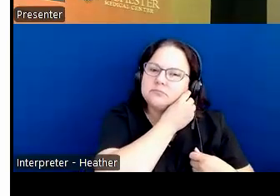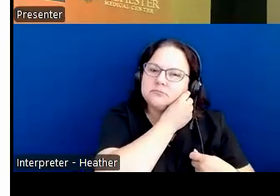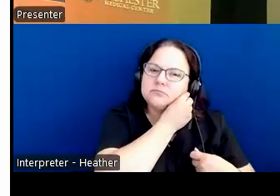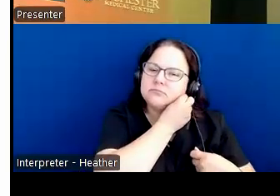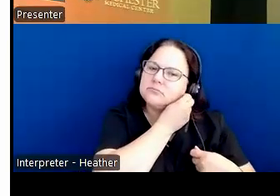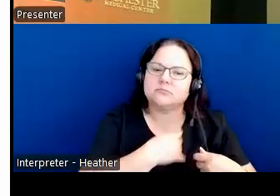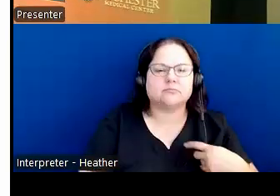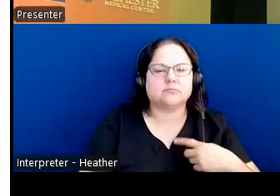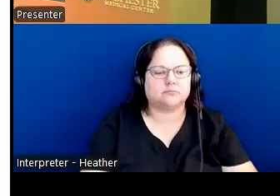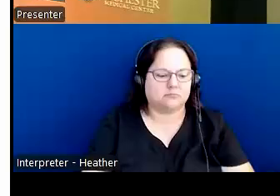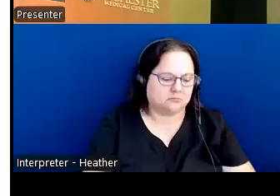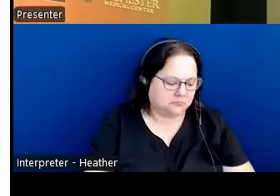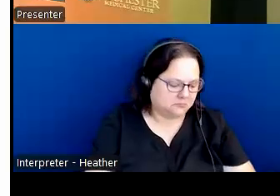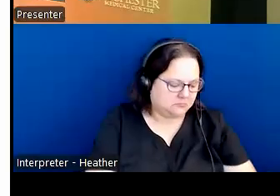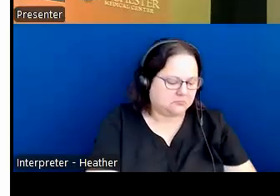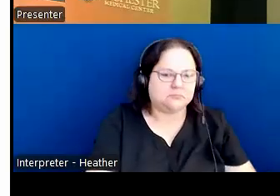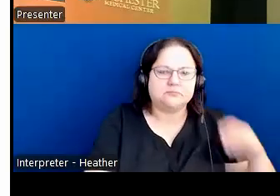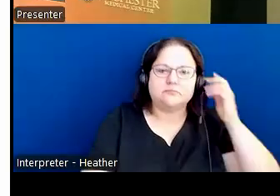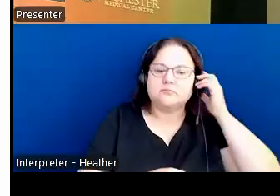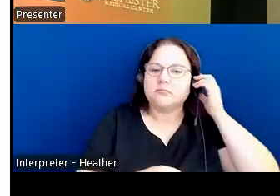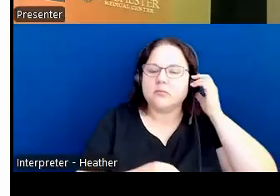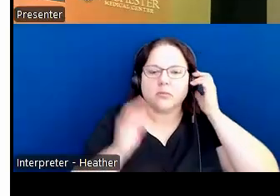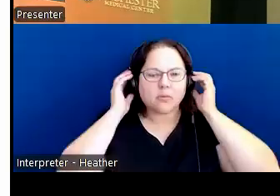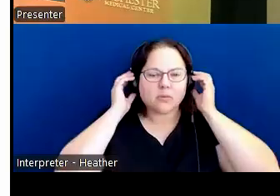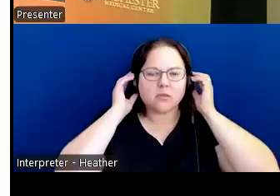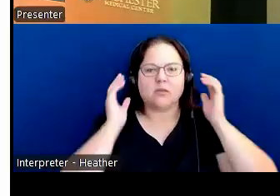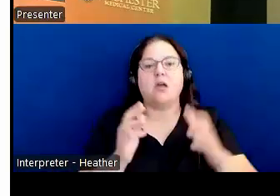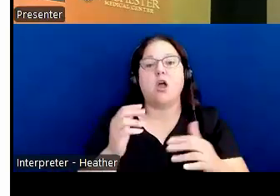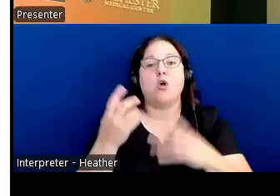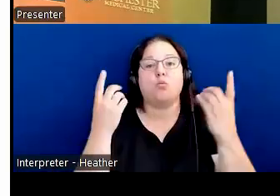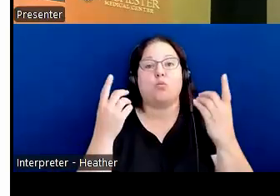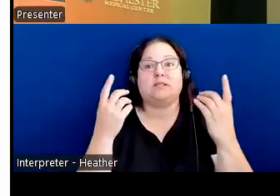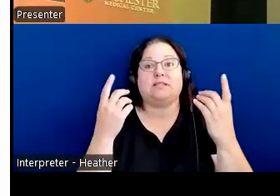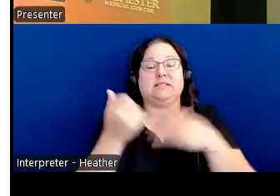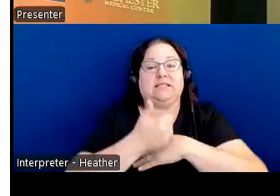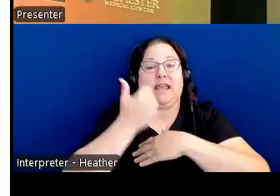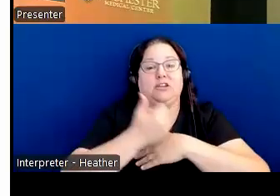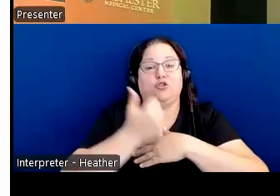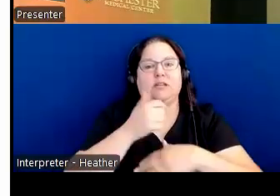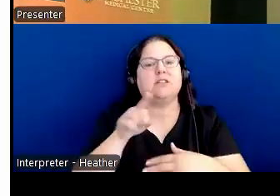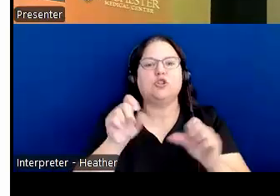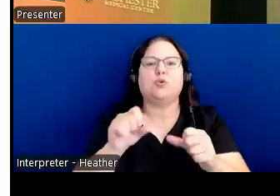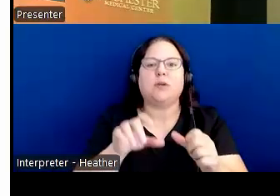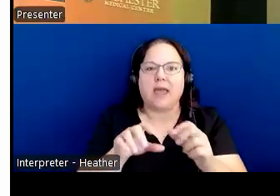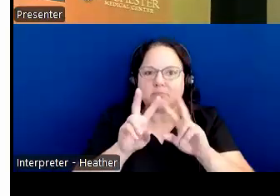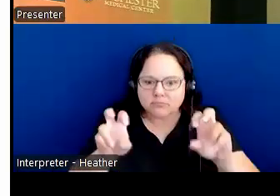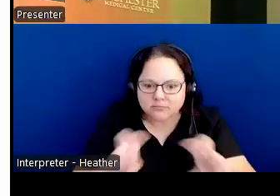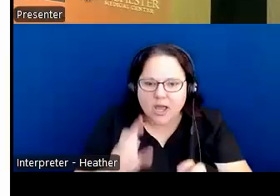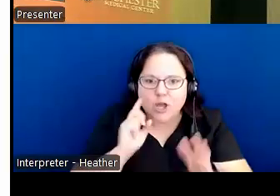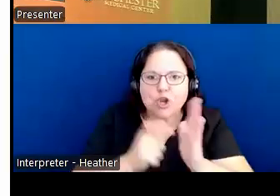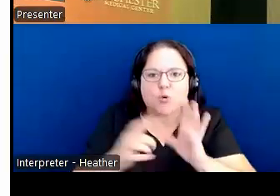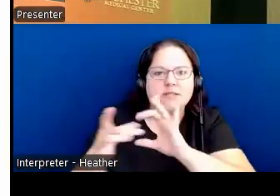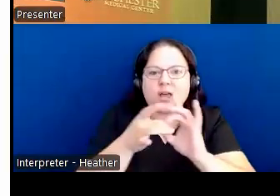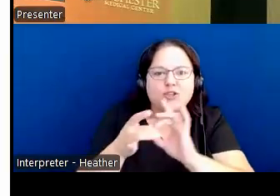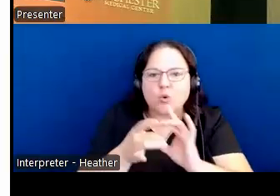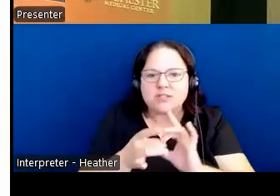But one of the dangers of looking at this type of data is that you can find associations for almost anything if you look hard enough. So in an effort